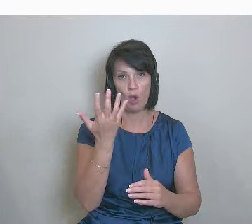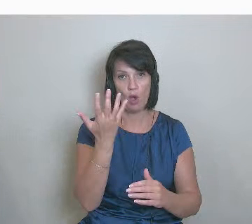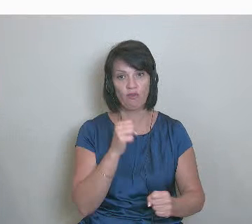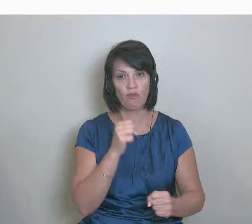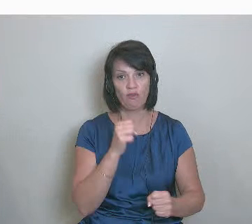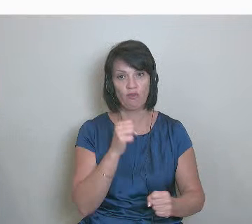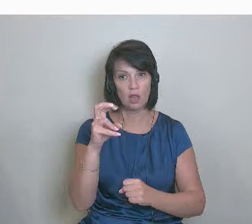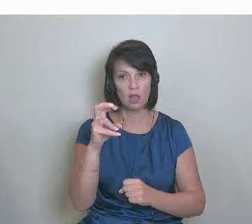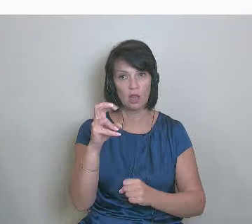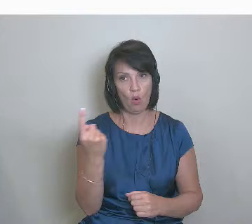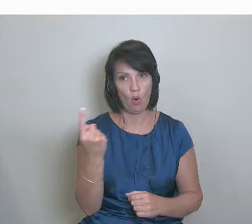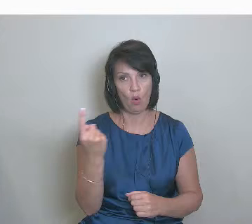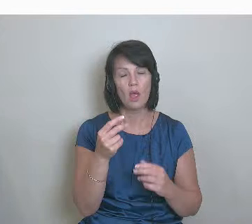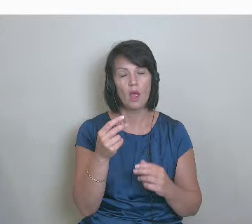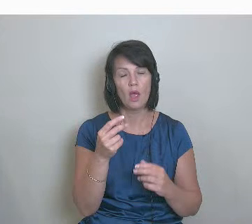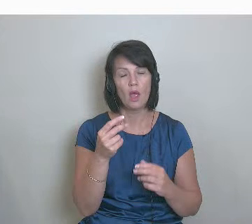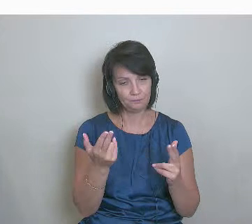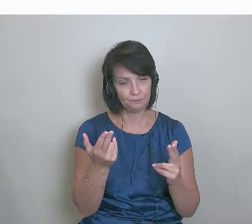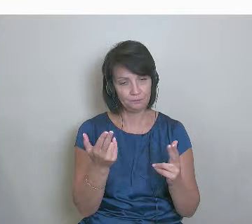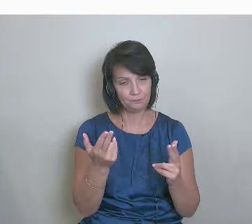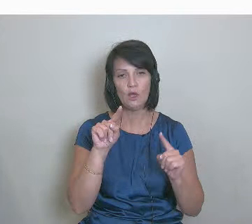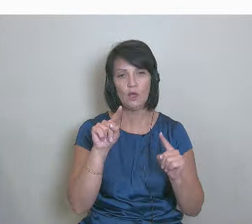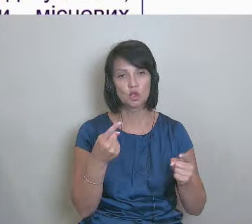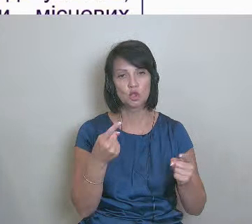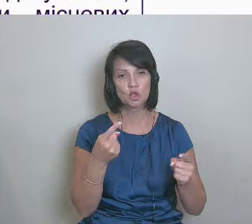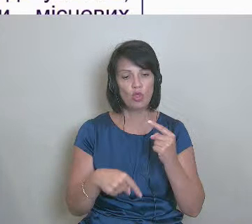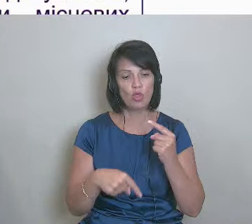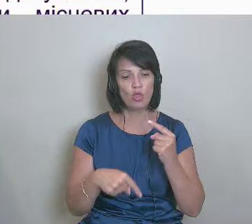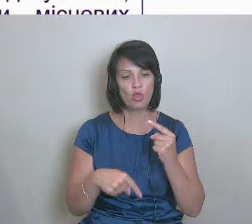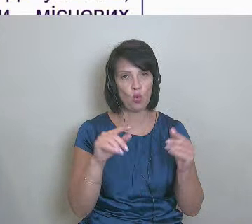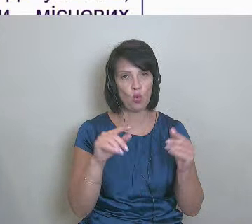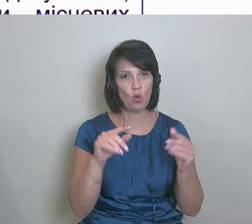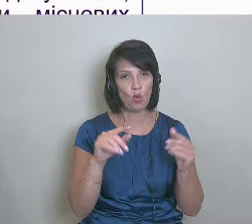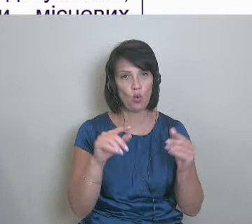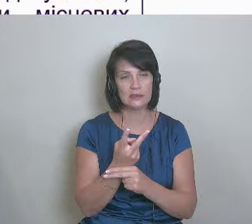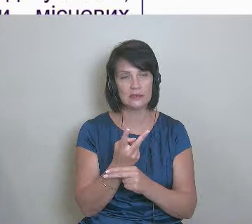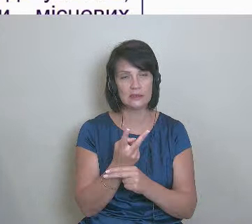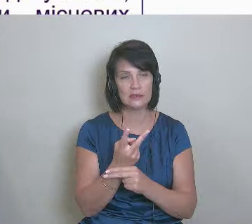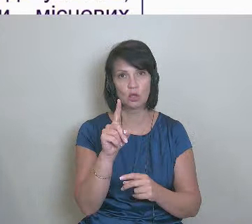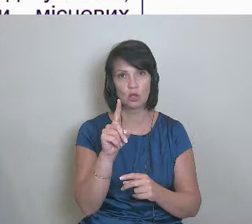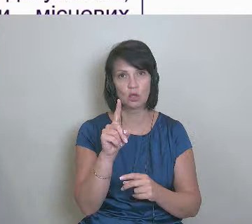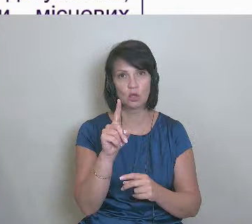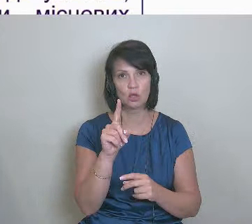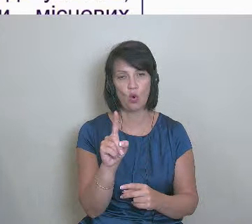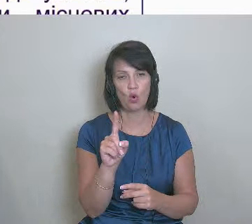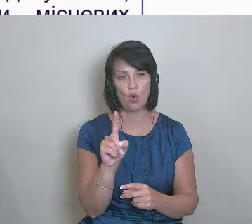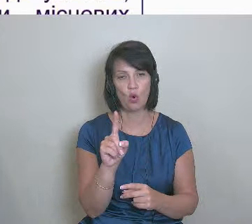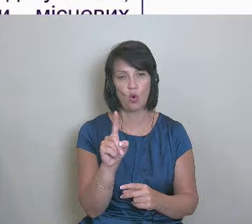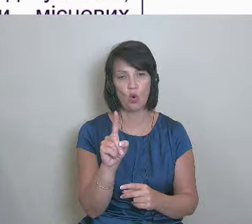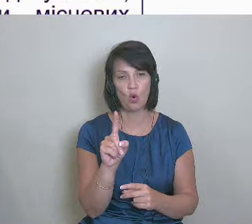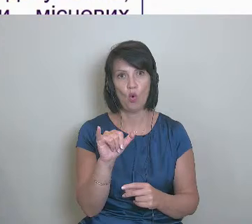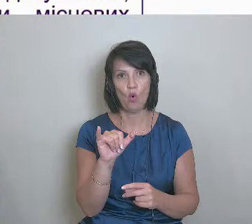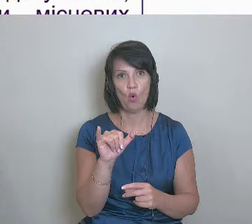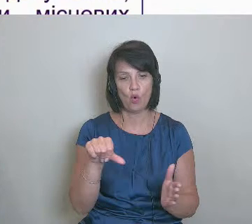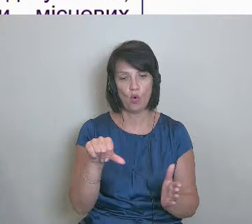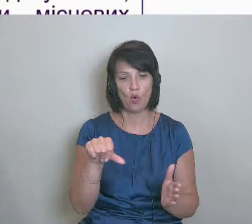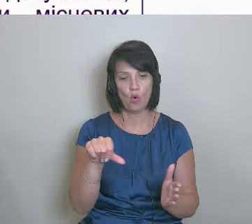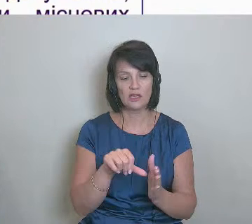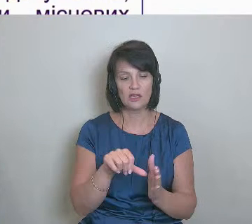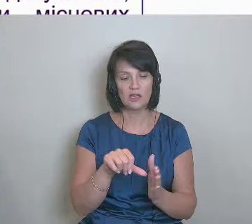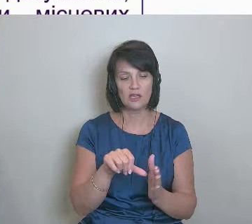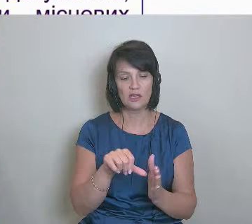they move to the oblast. And I wanted to refer to the next slide because